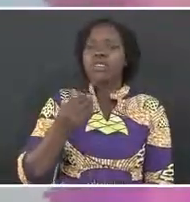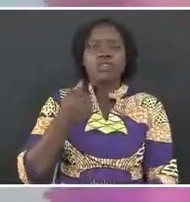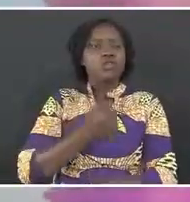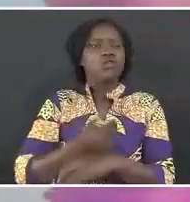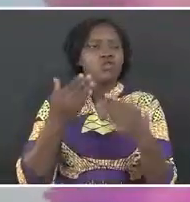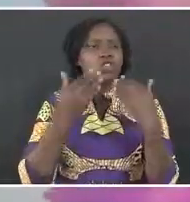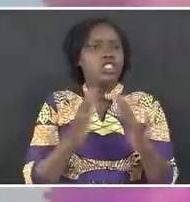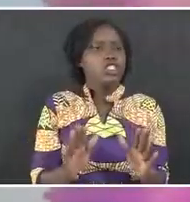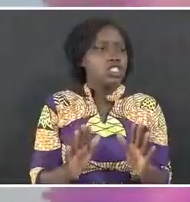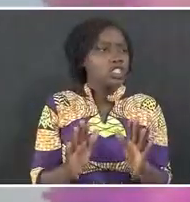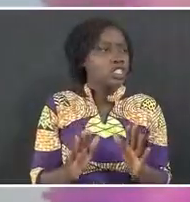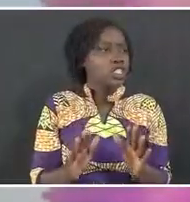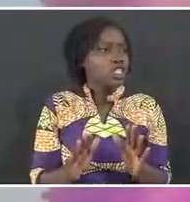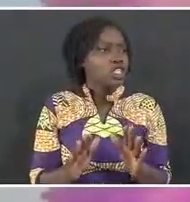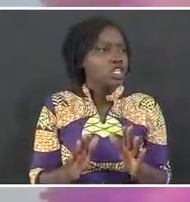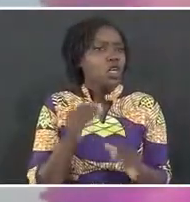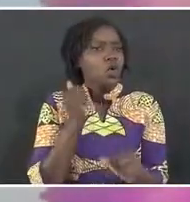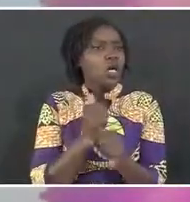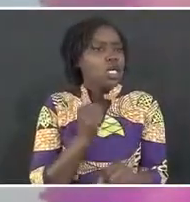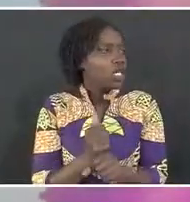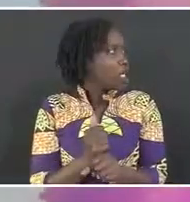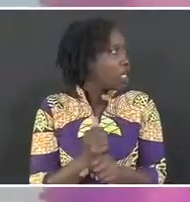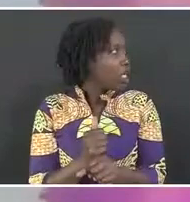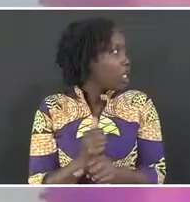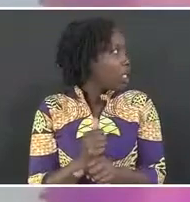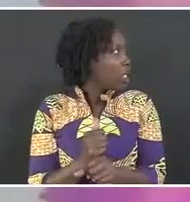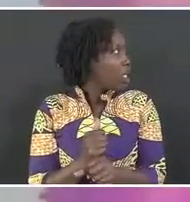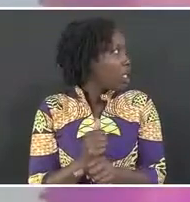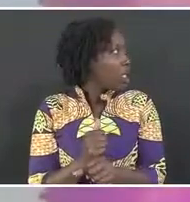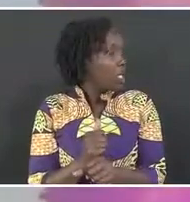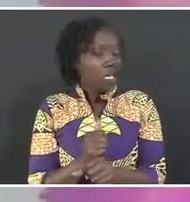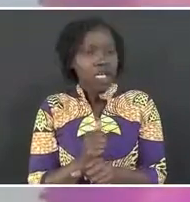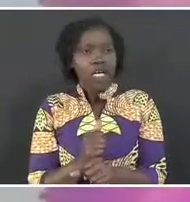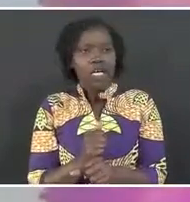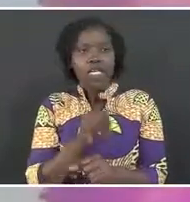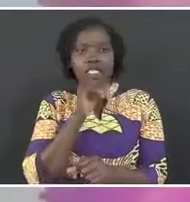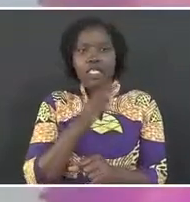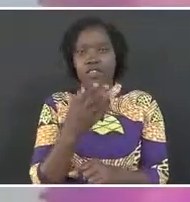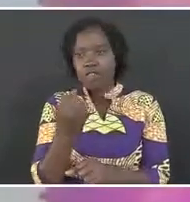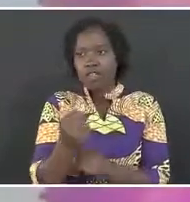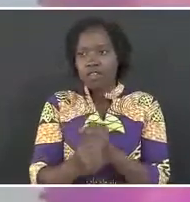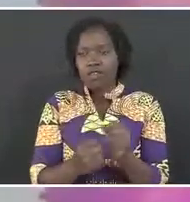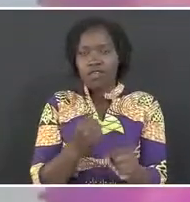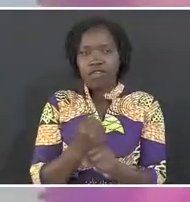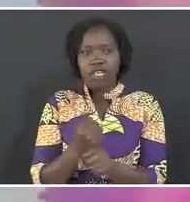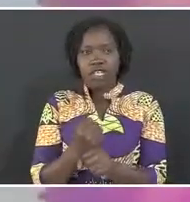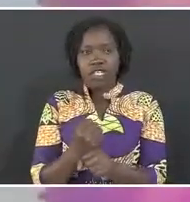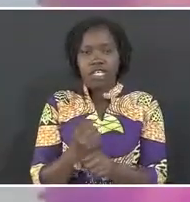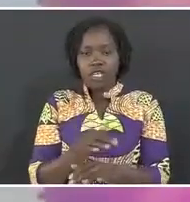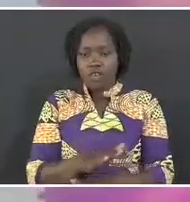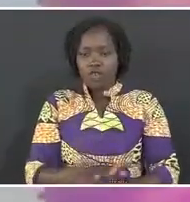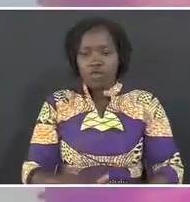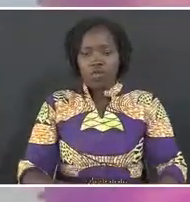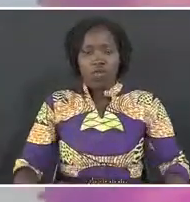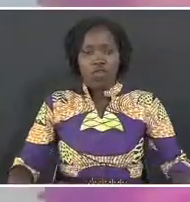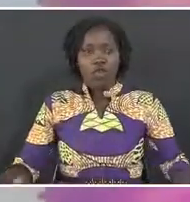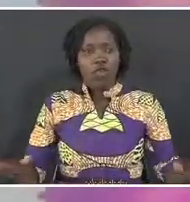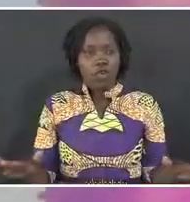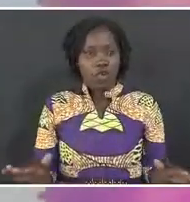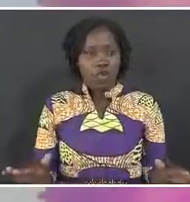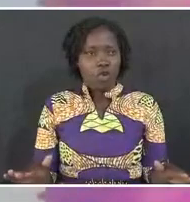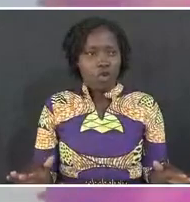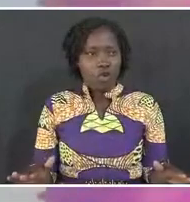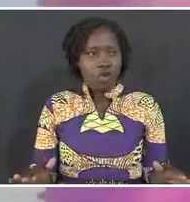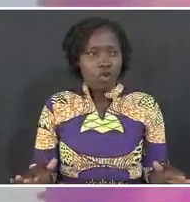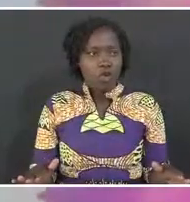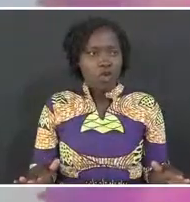school and who is working, with a 5-year-old son on lying on a curtain on the floor in